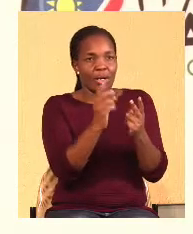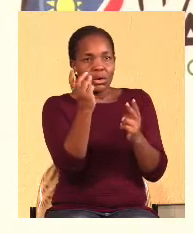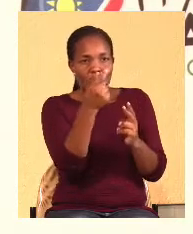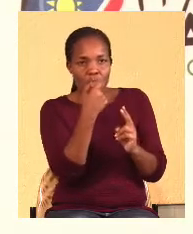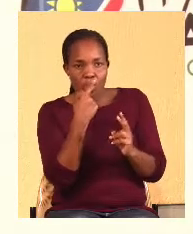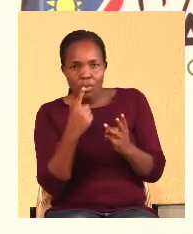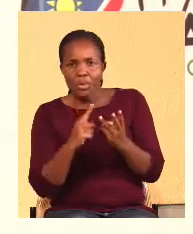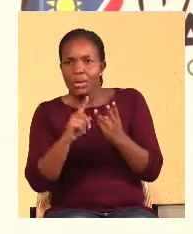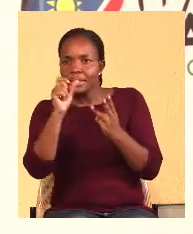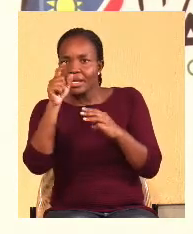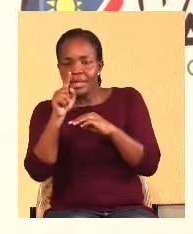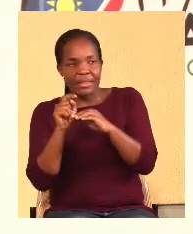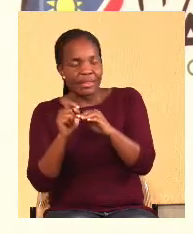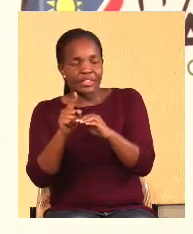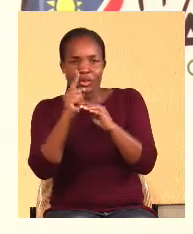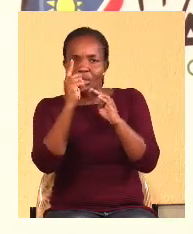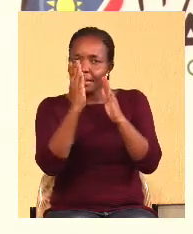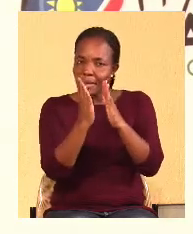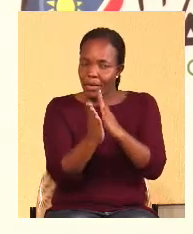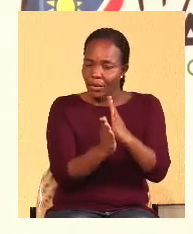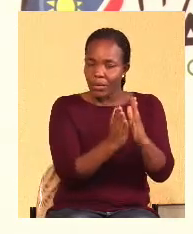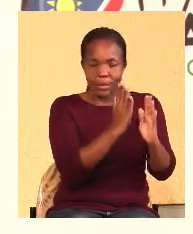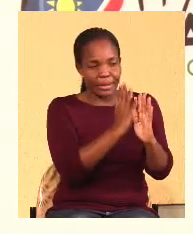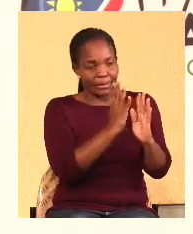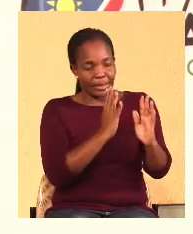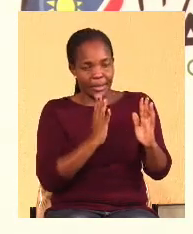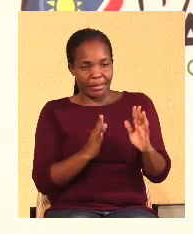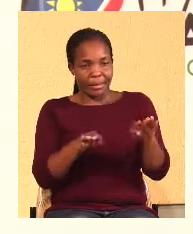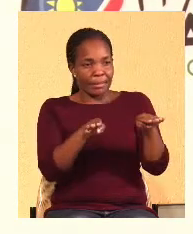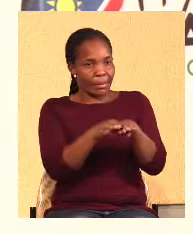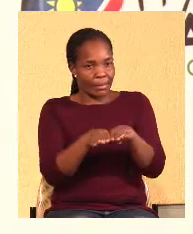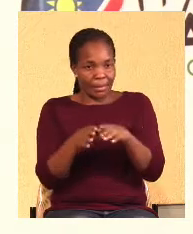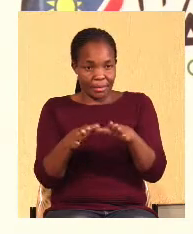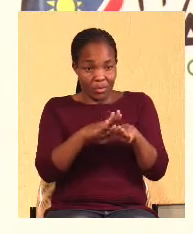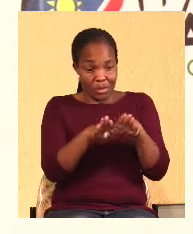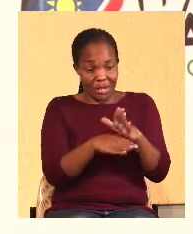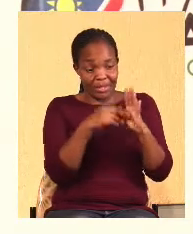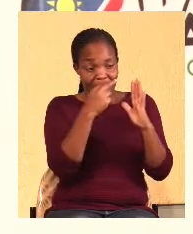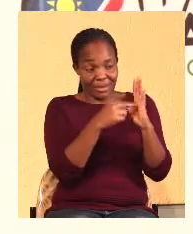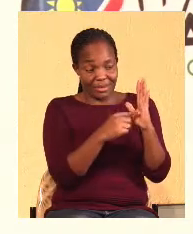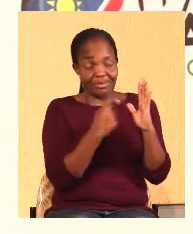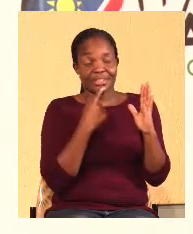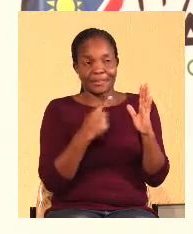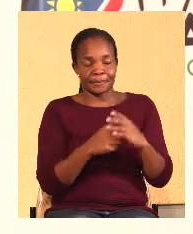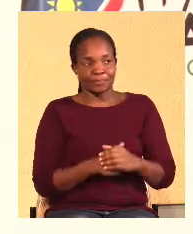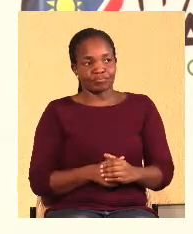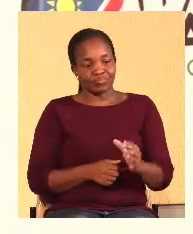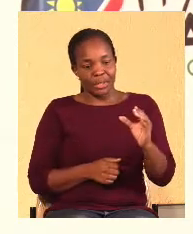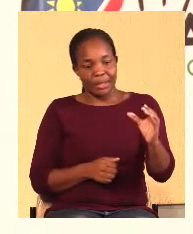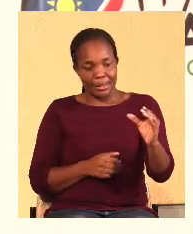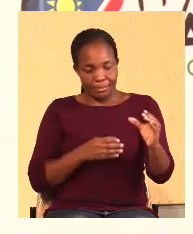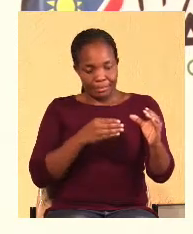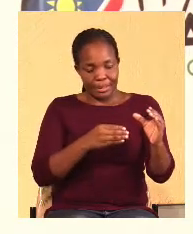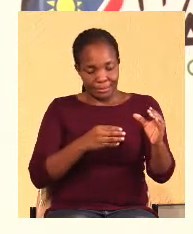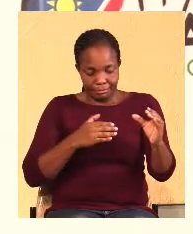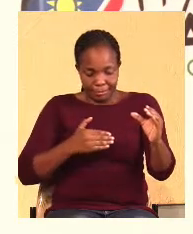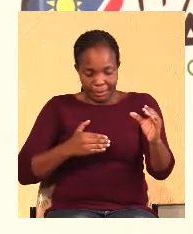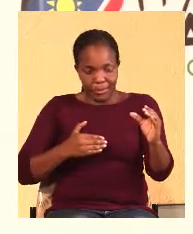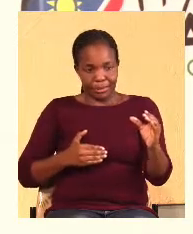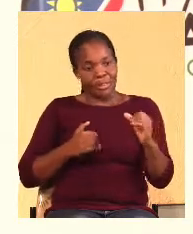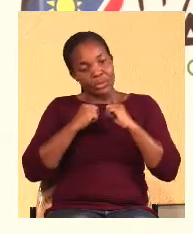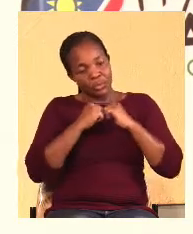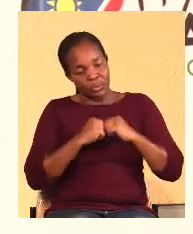but those arrangements, those congregations are also regulated in terms of health. So to say that there must be some measures to